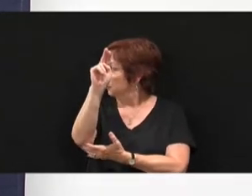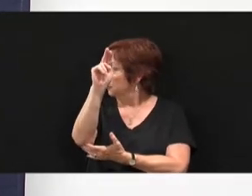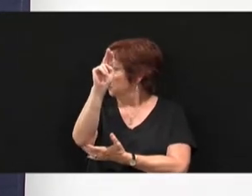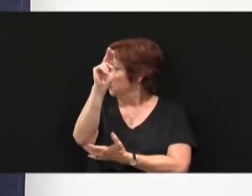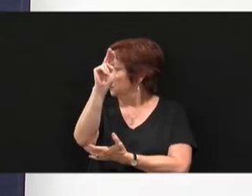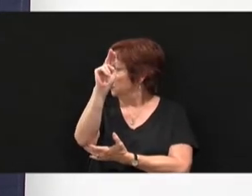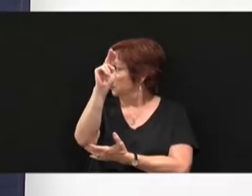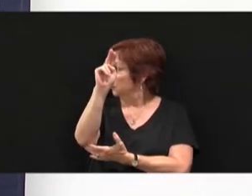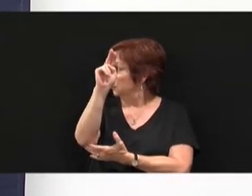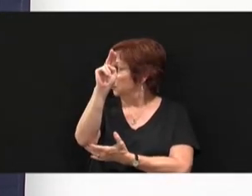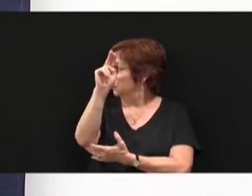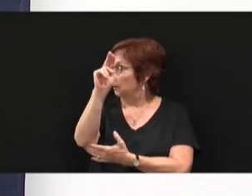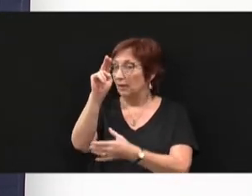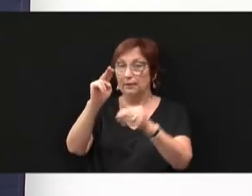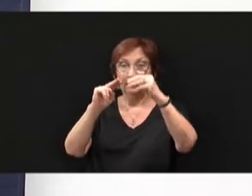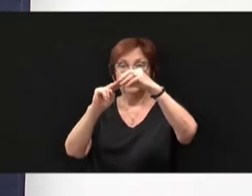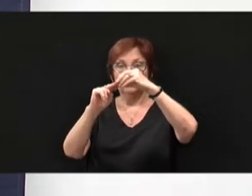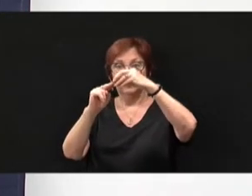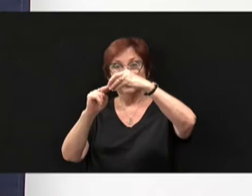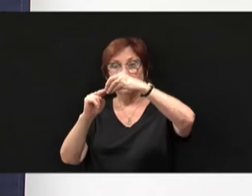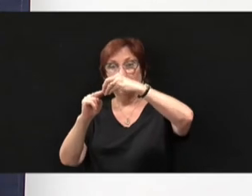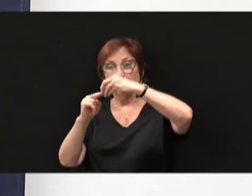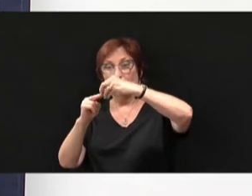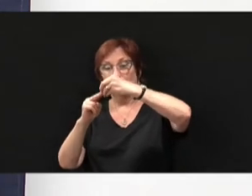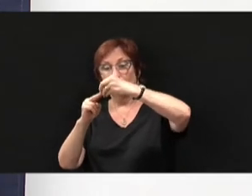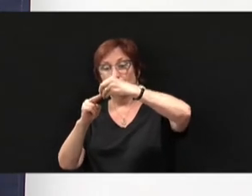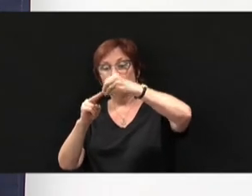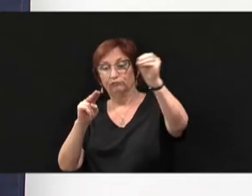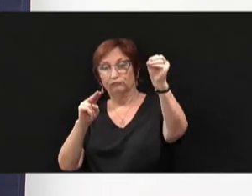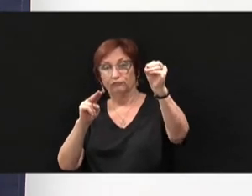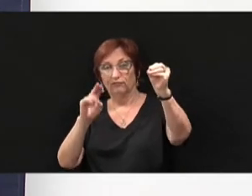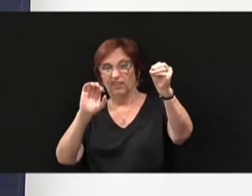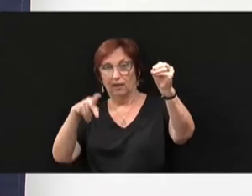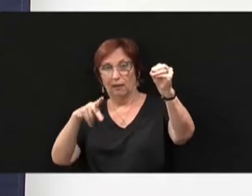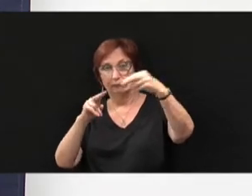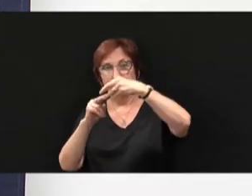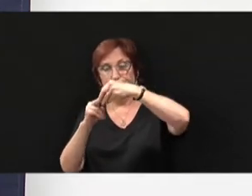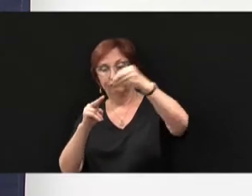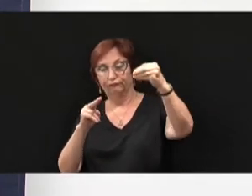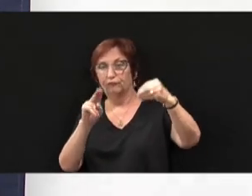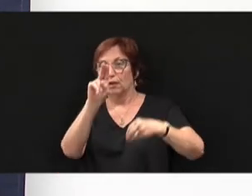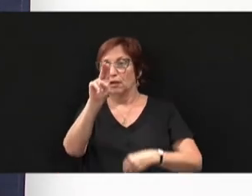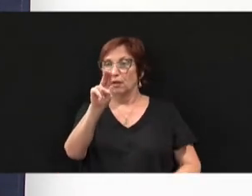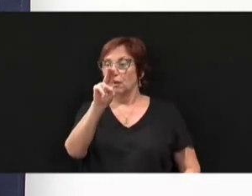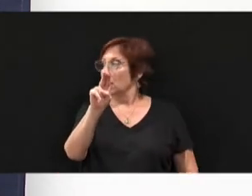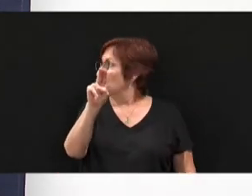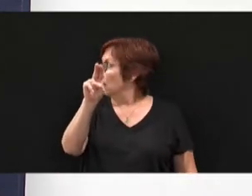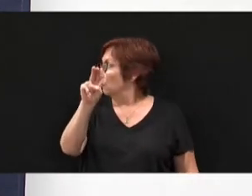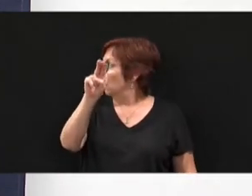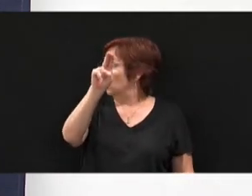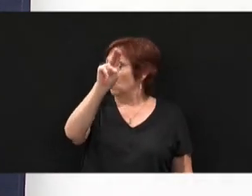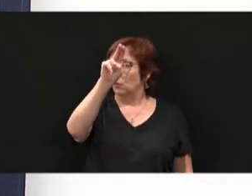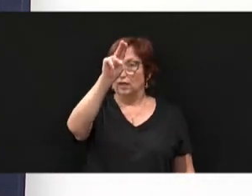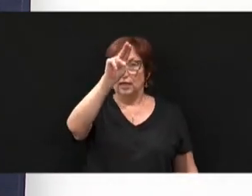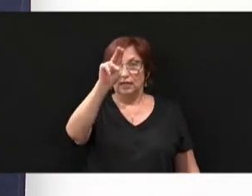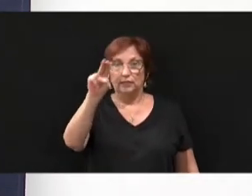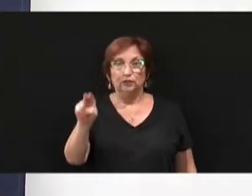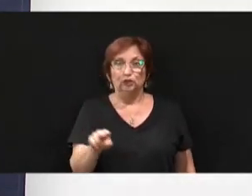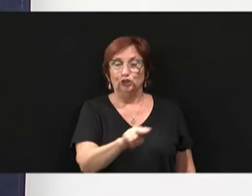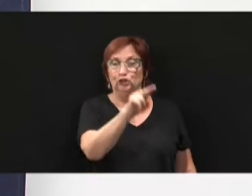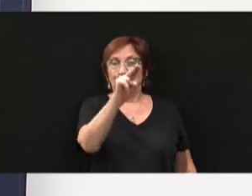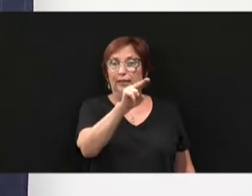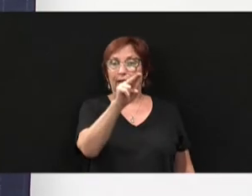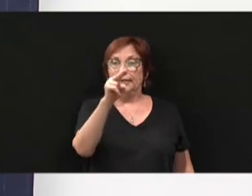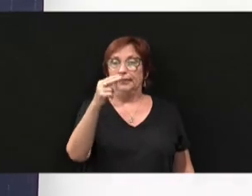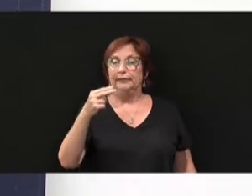I take my lid off my marker and I put it right here. And we go, J says, and many times